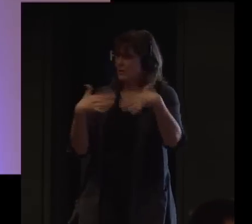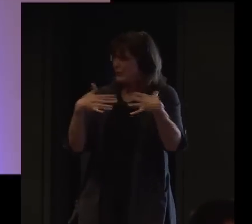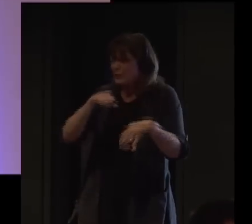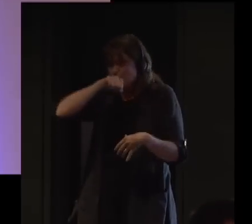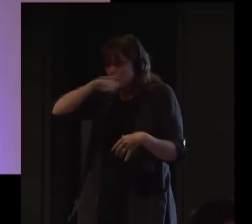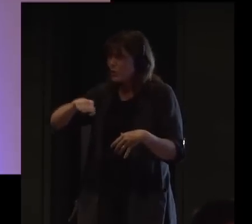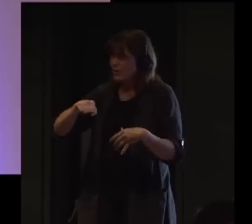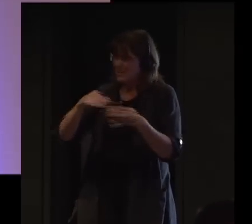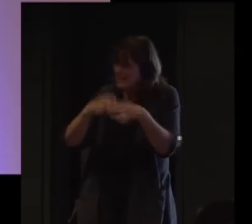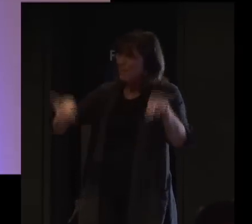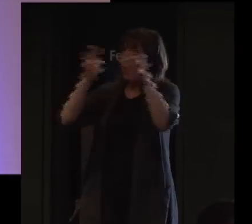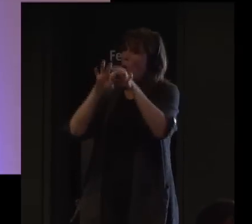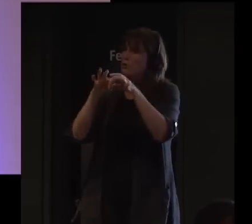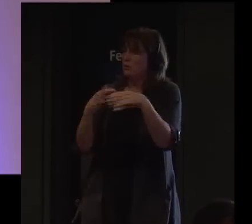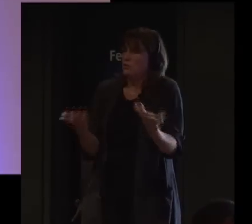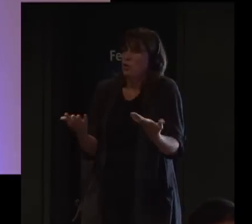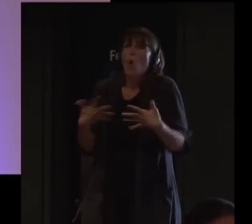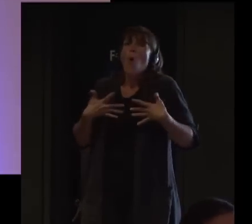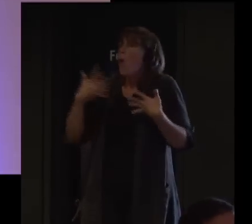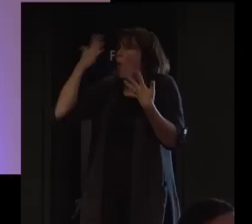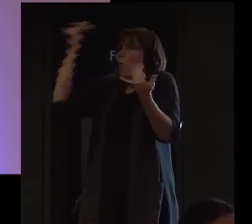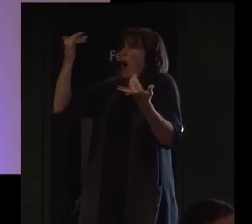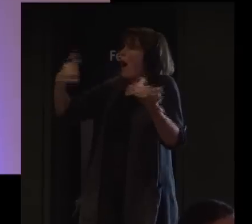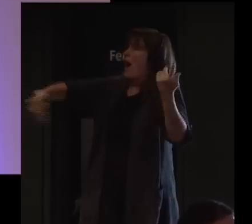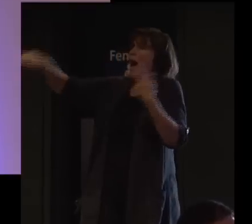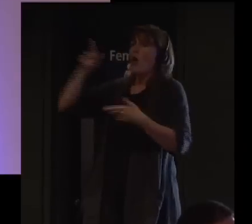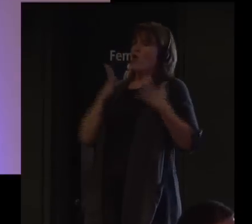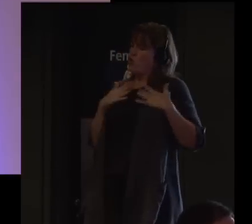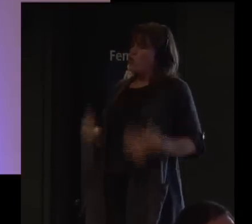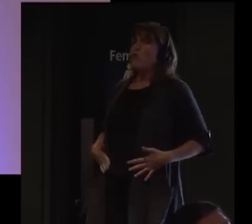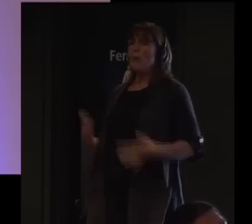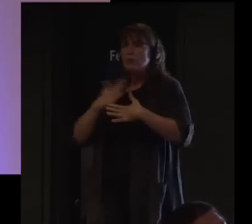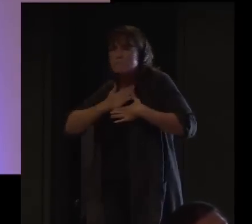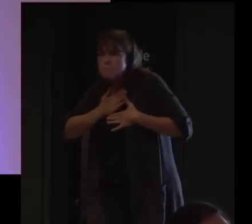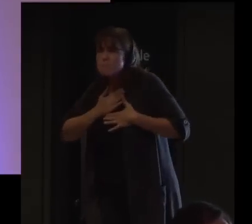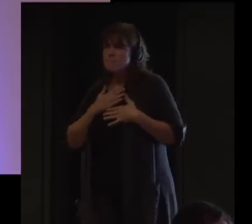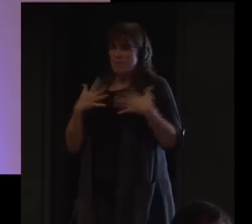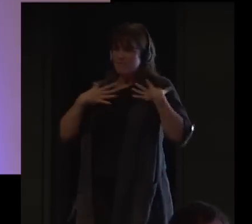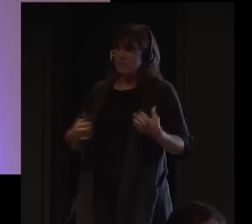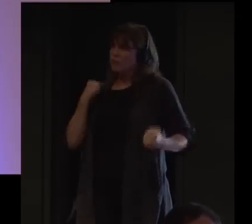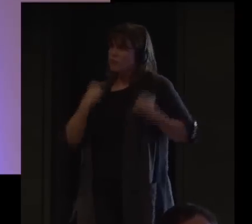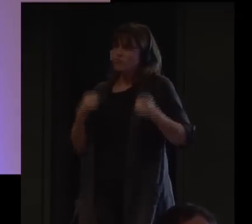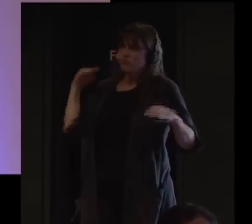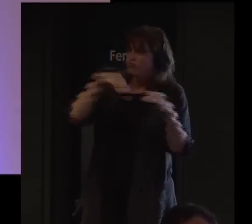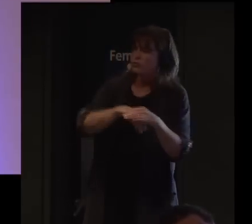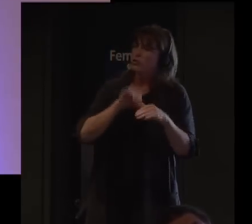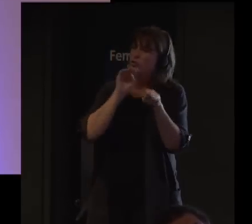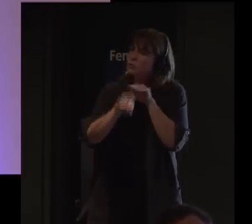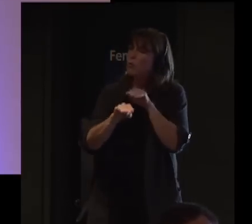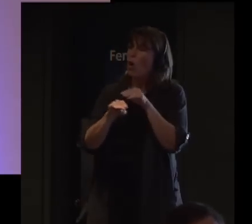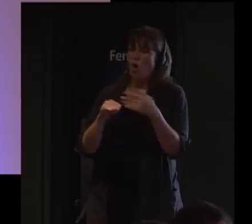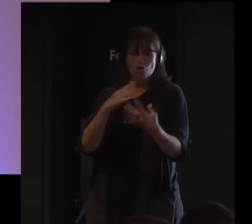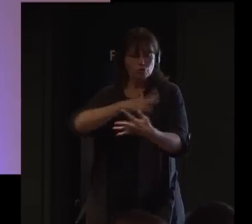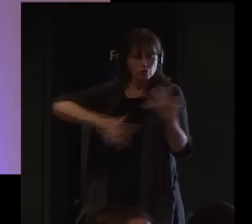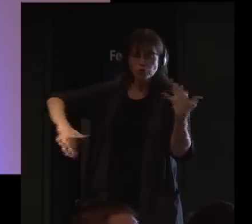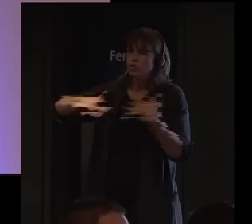choose sport as a vector to promote the social inclusion? As I said at the